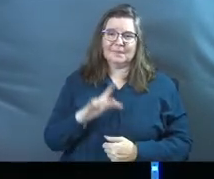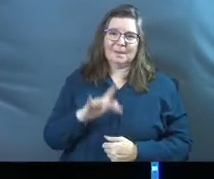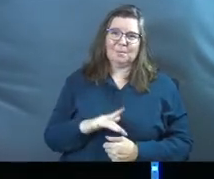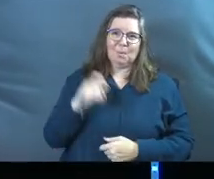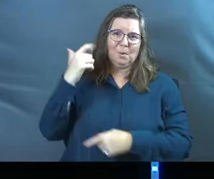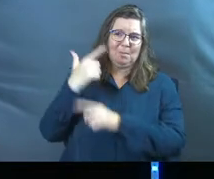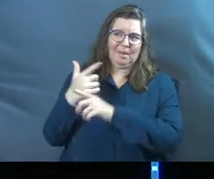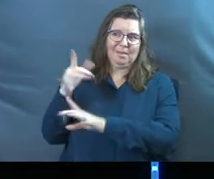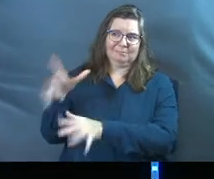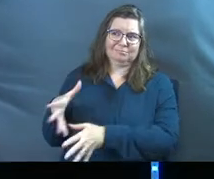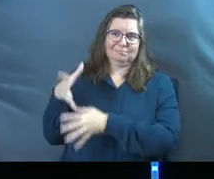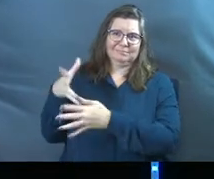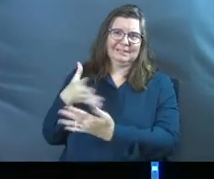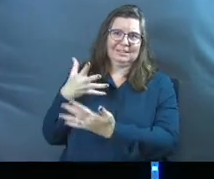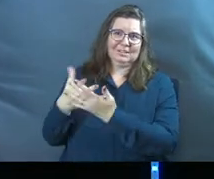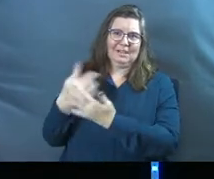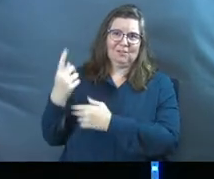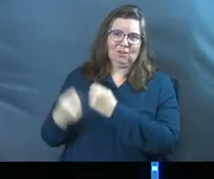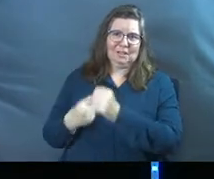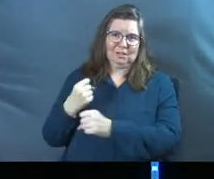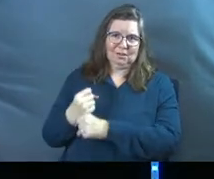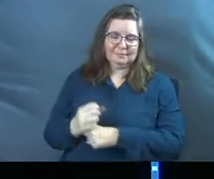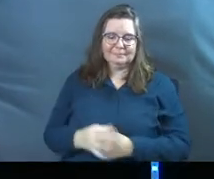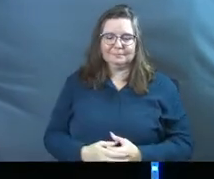poor brother, by the way, has been in jail for a year.